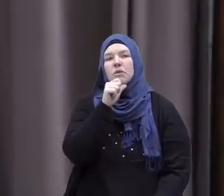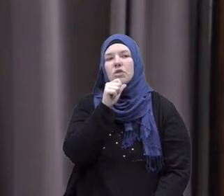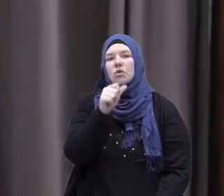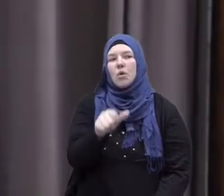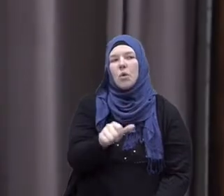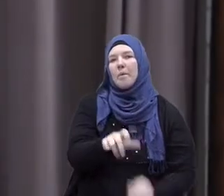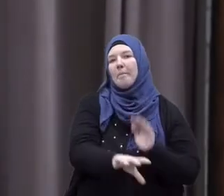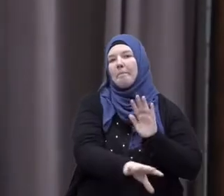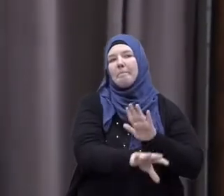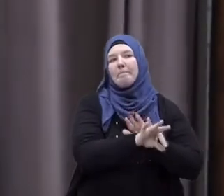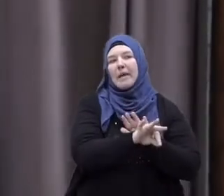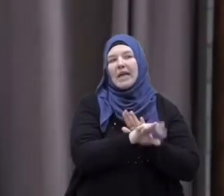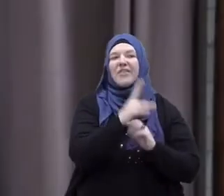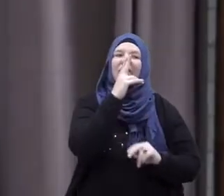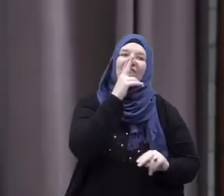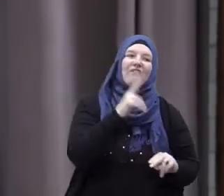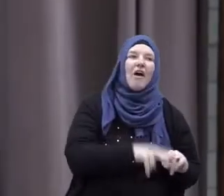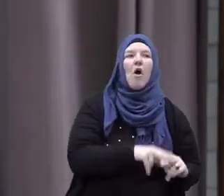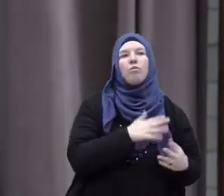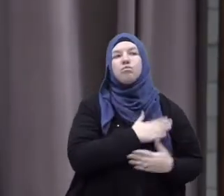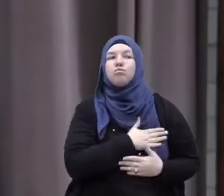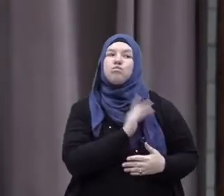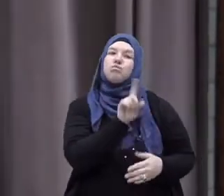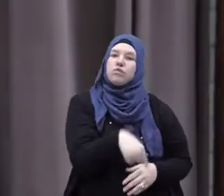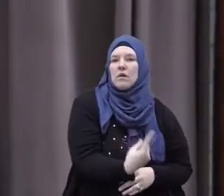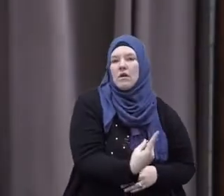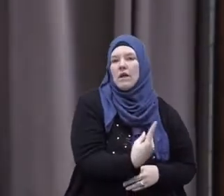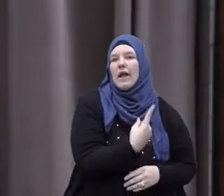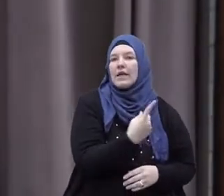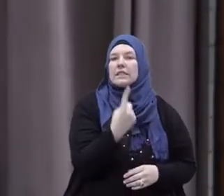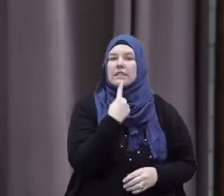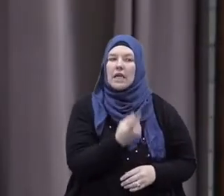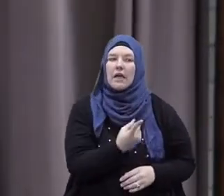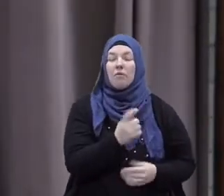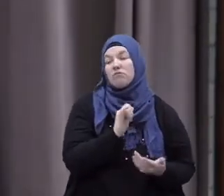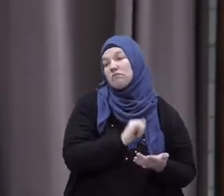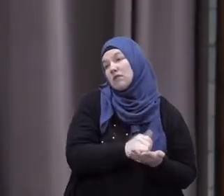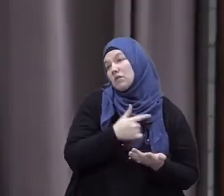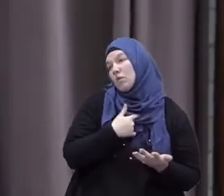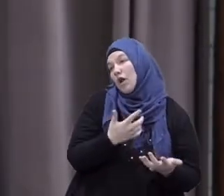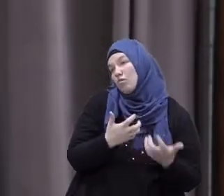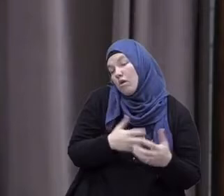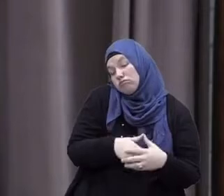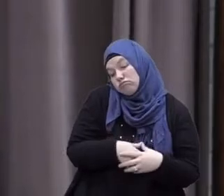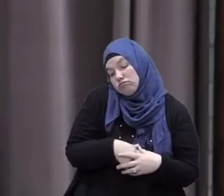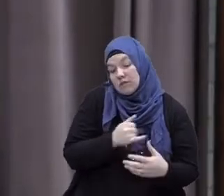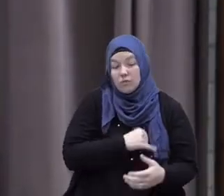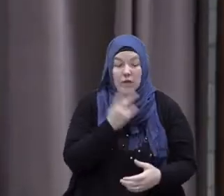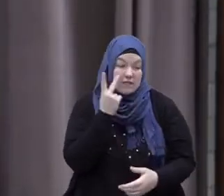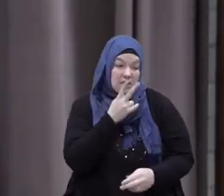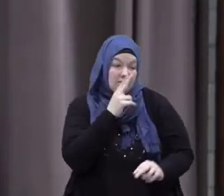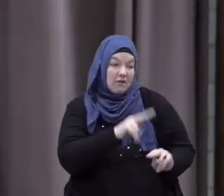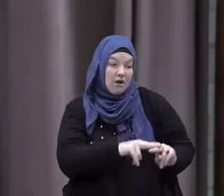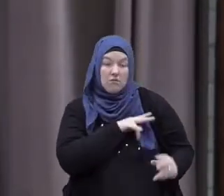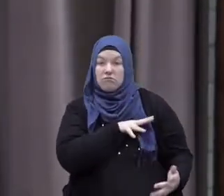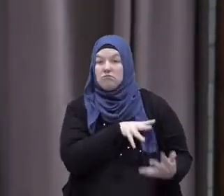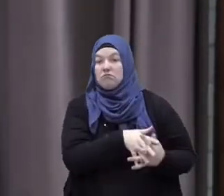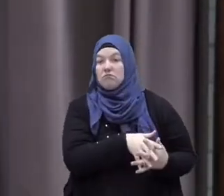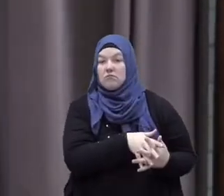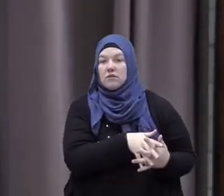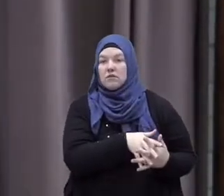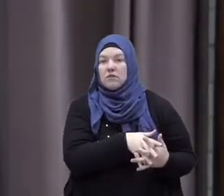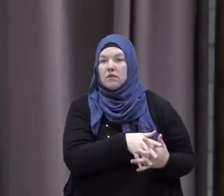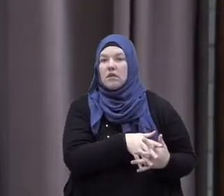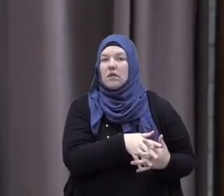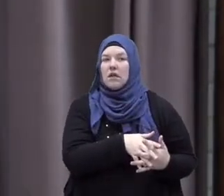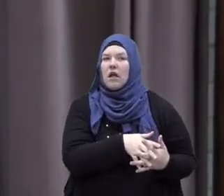stuff, the fun stuff, and say, that's what I want, that's what I see. As if there is